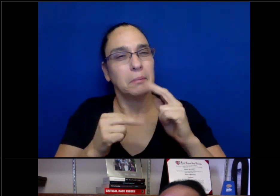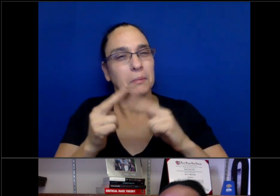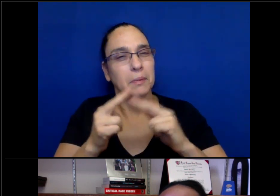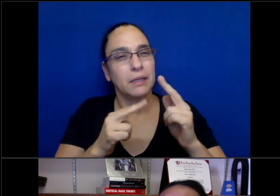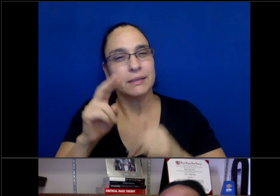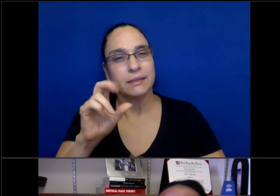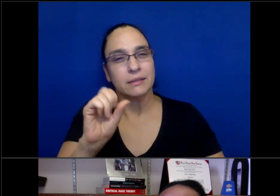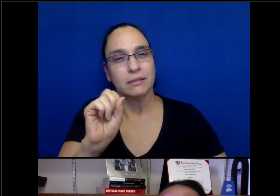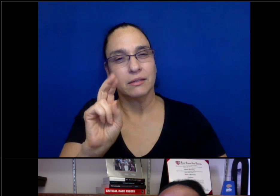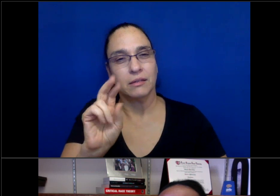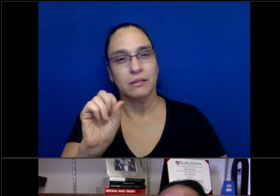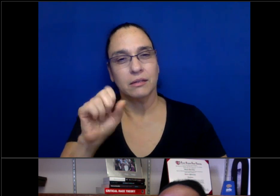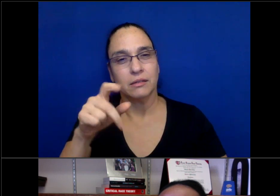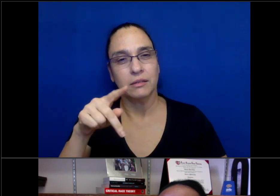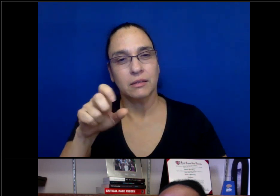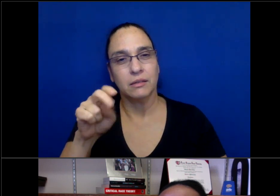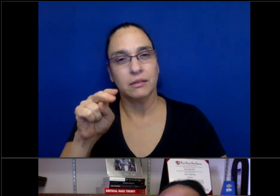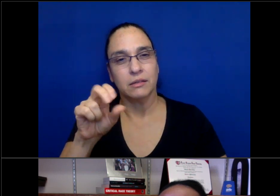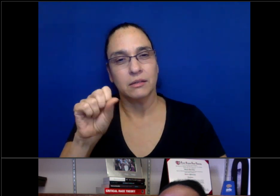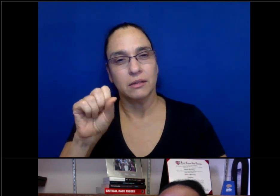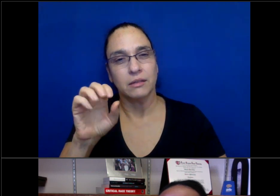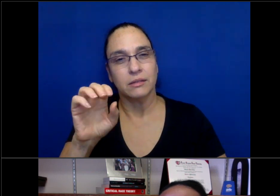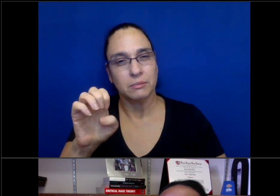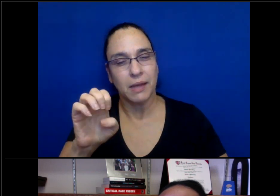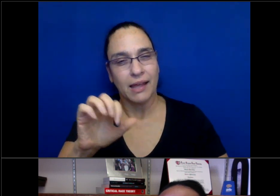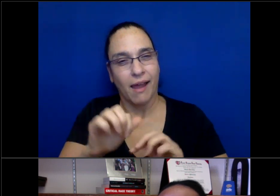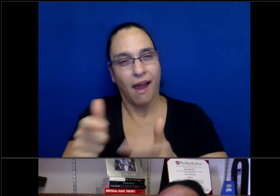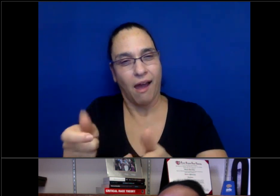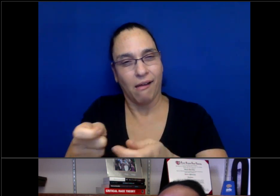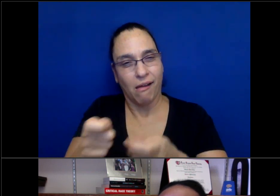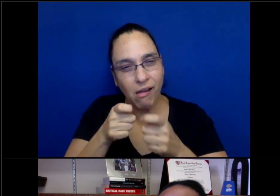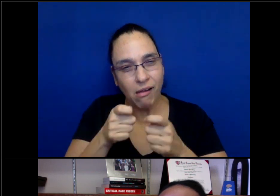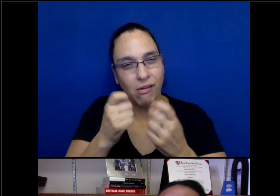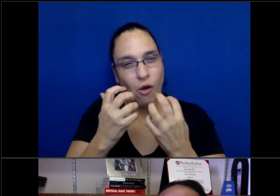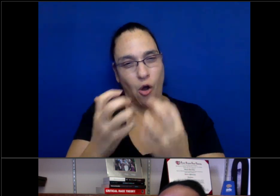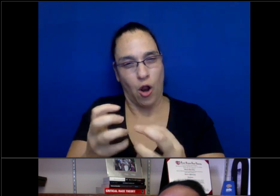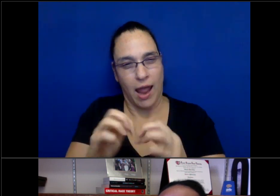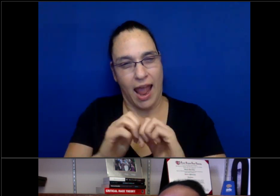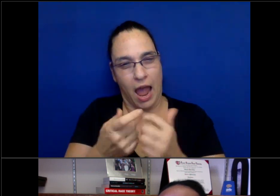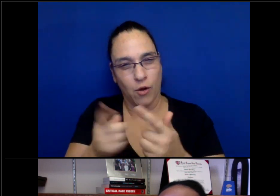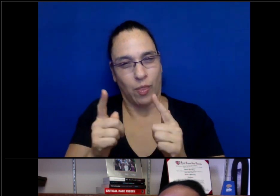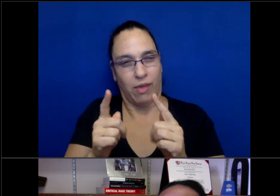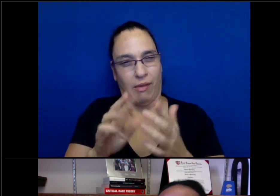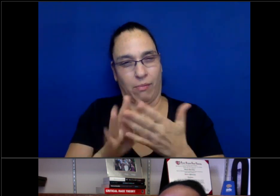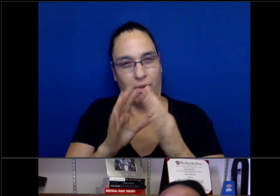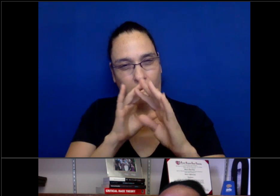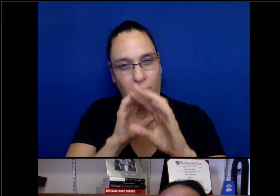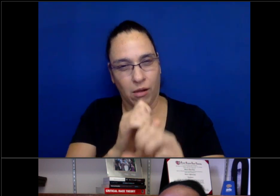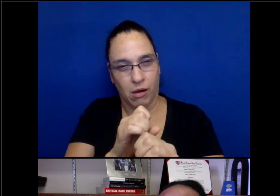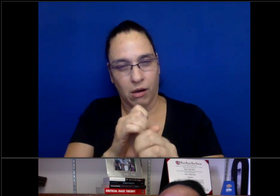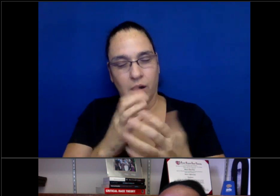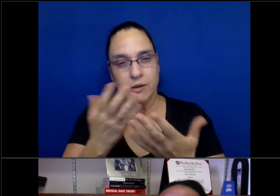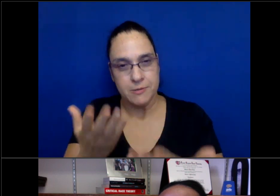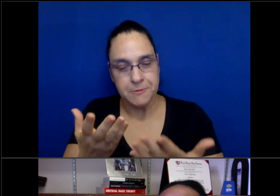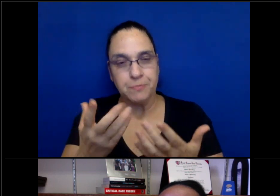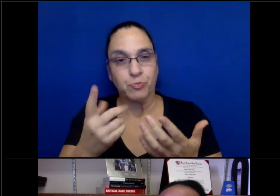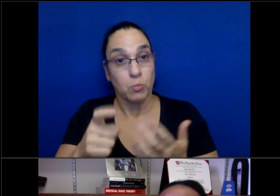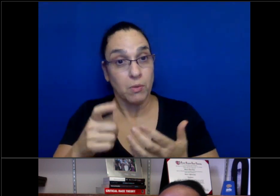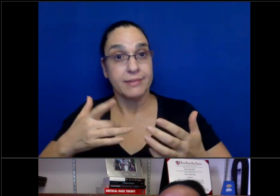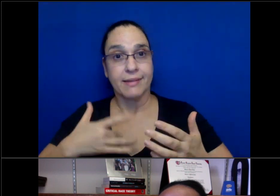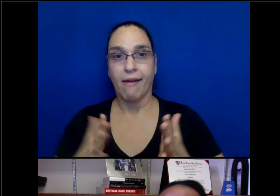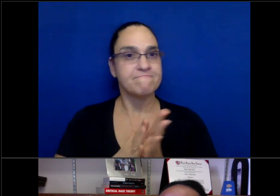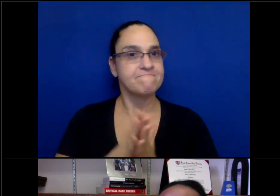think first of all, you have to, when you write this, you have to have an ambitious idea, and